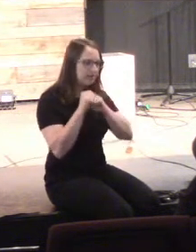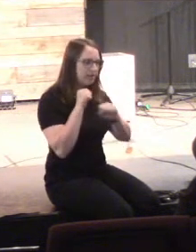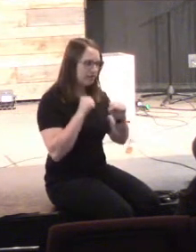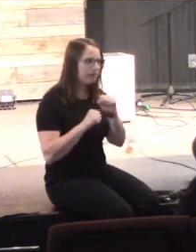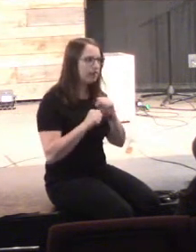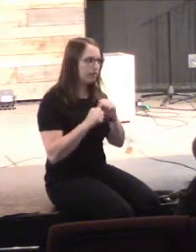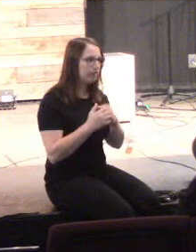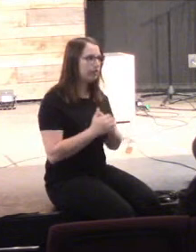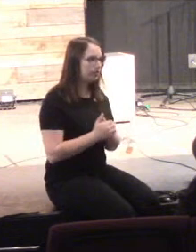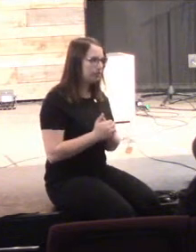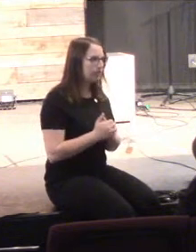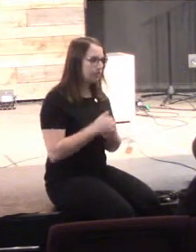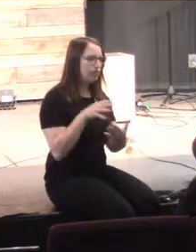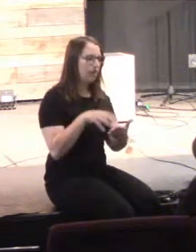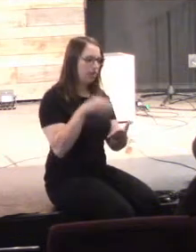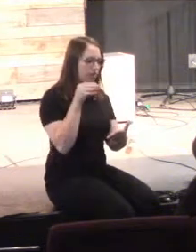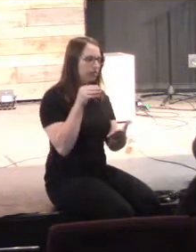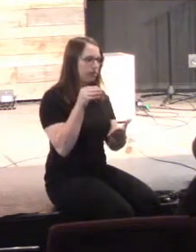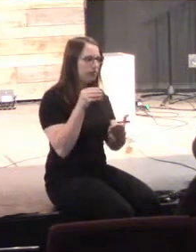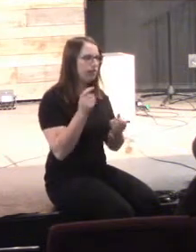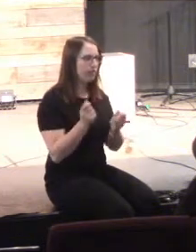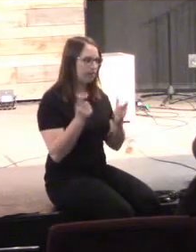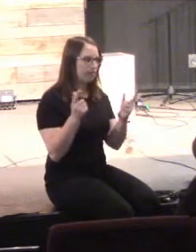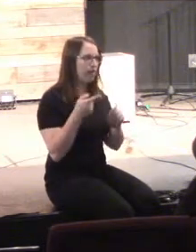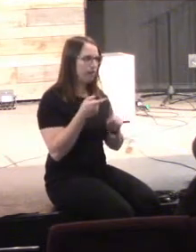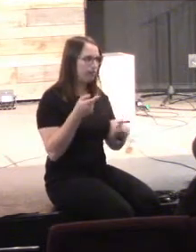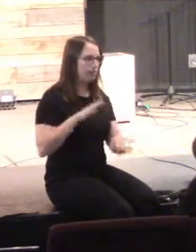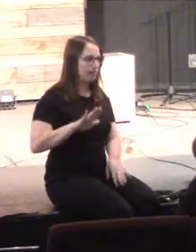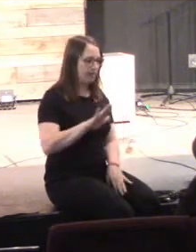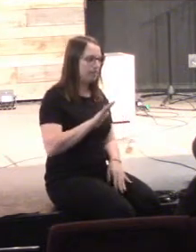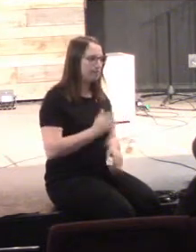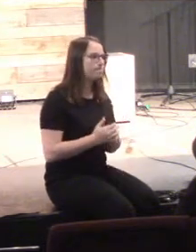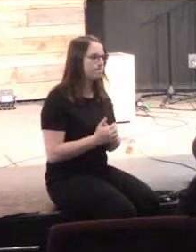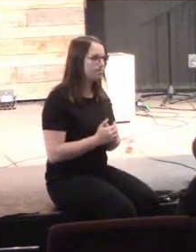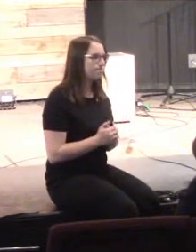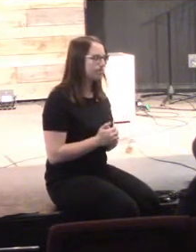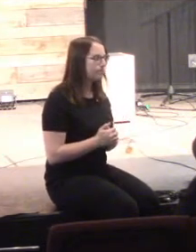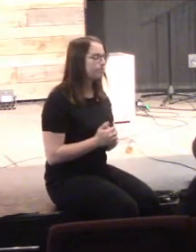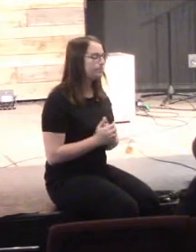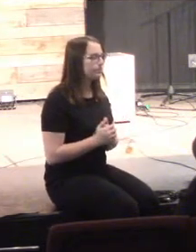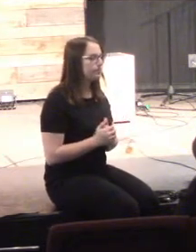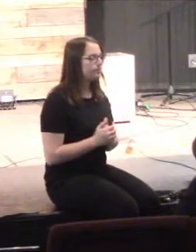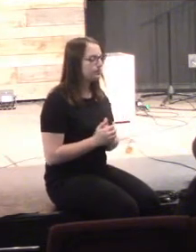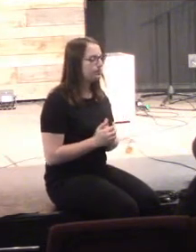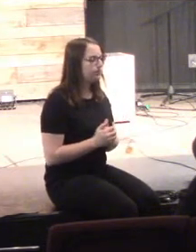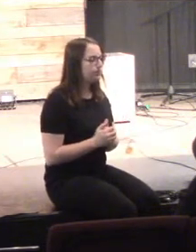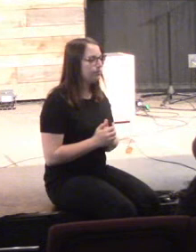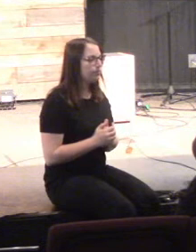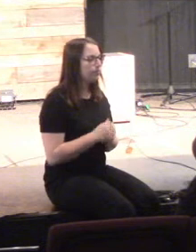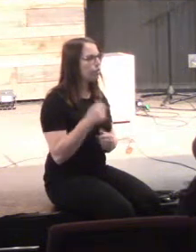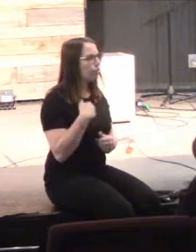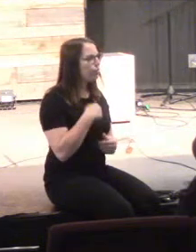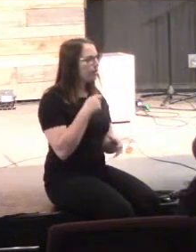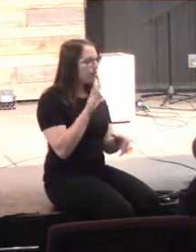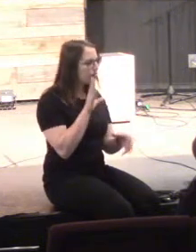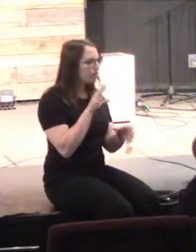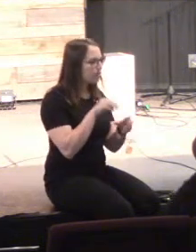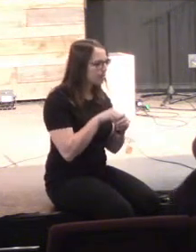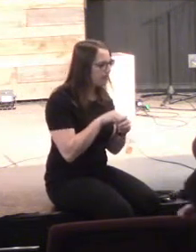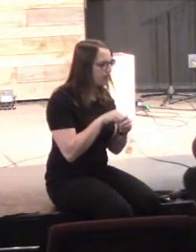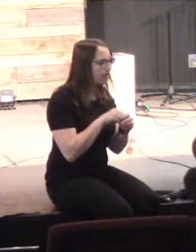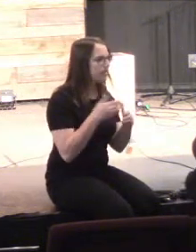We have the opportunity to commit ourselves to participating in the crucifixion of Jesus, the